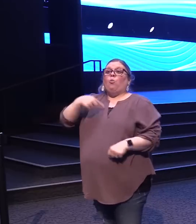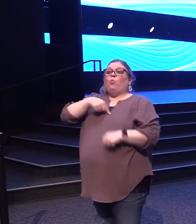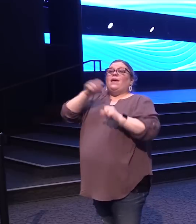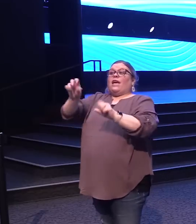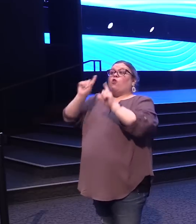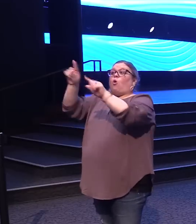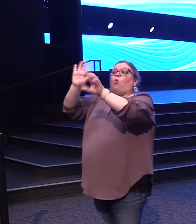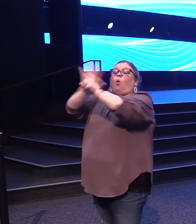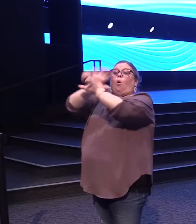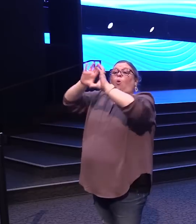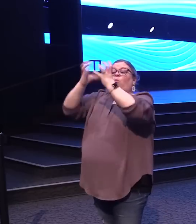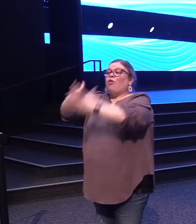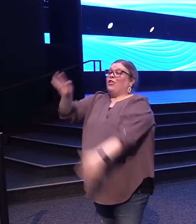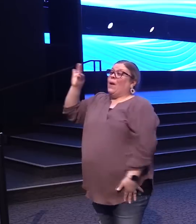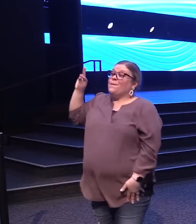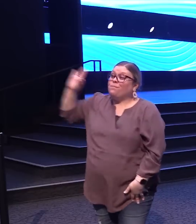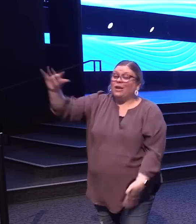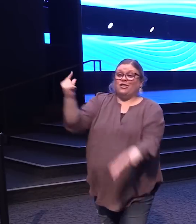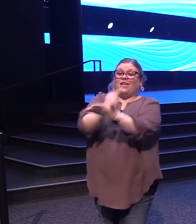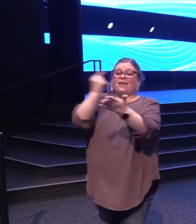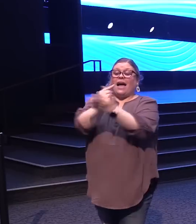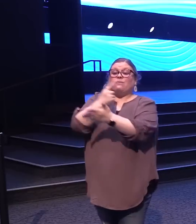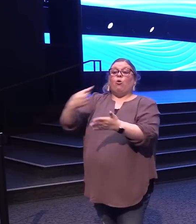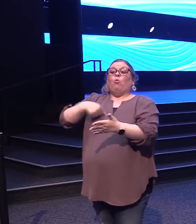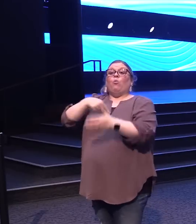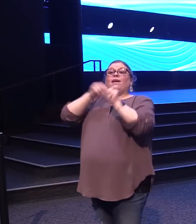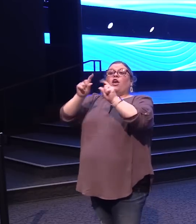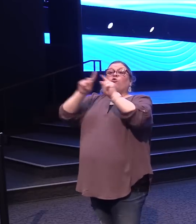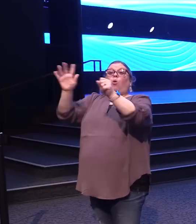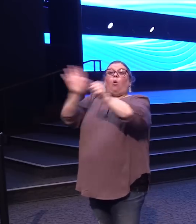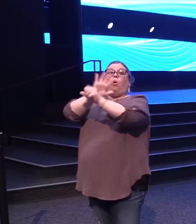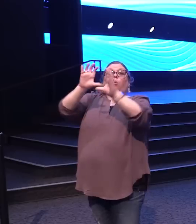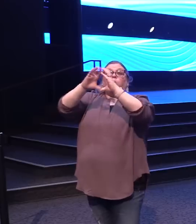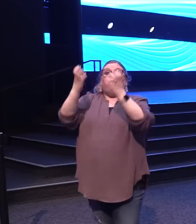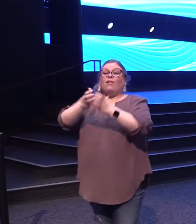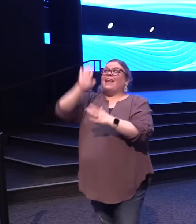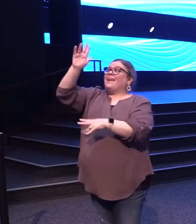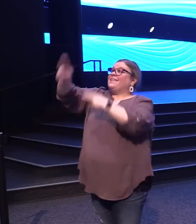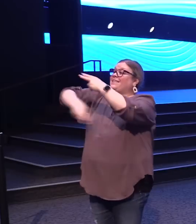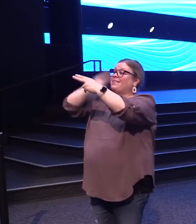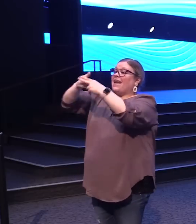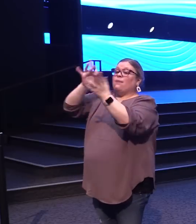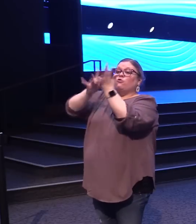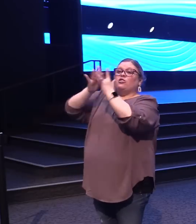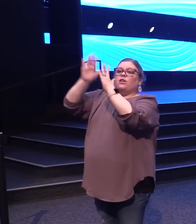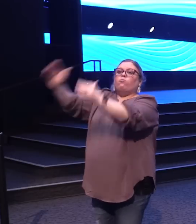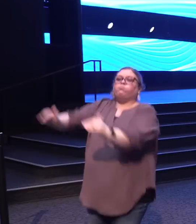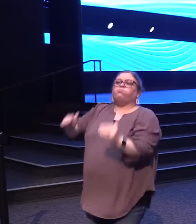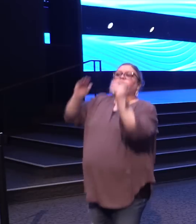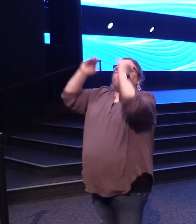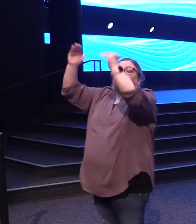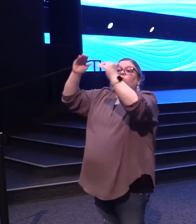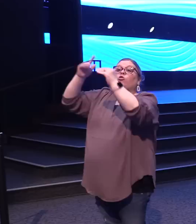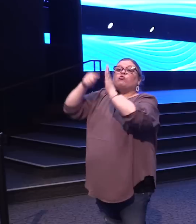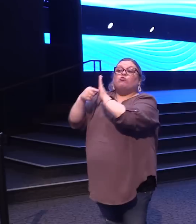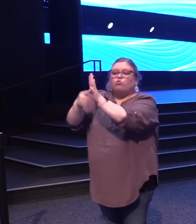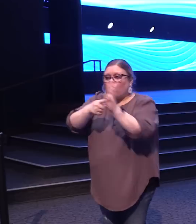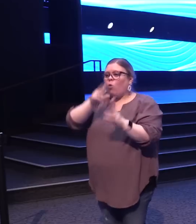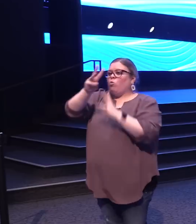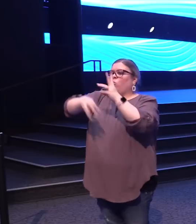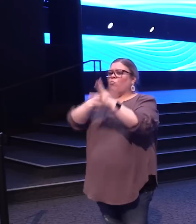the gospel of Jesus. We can go out in the whole world and lift up the name of Jesus to this world.